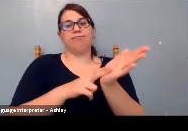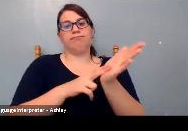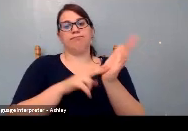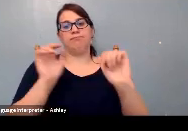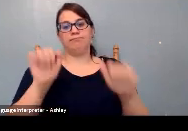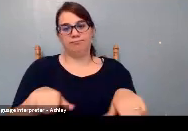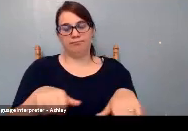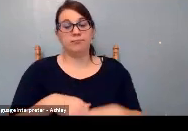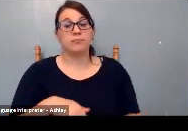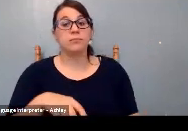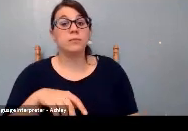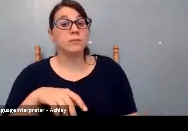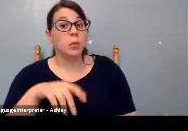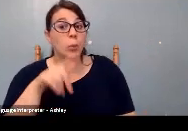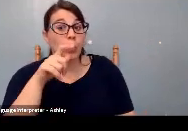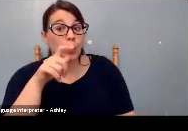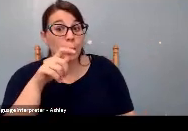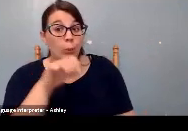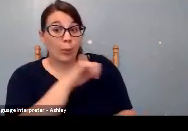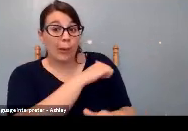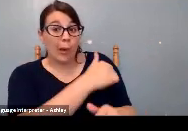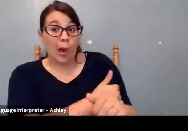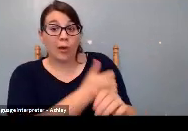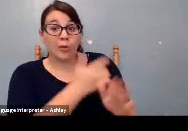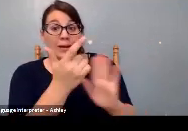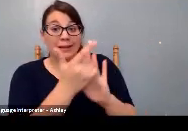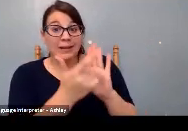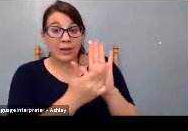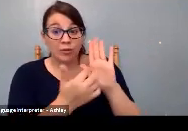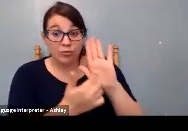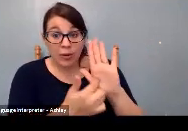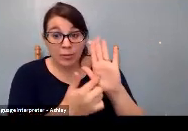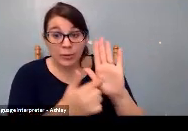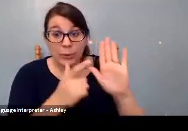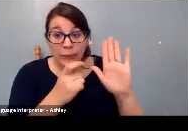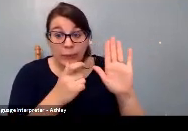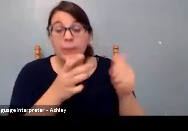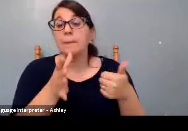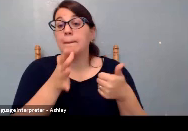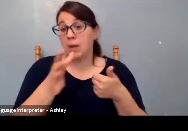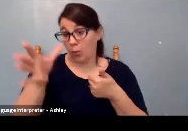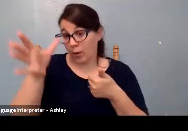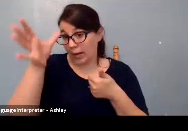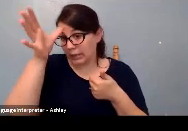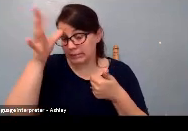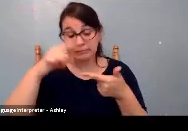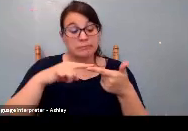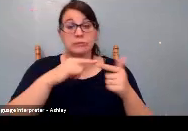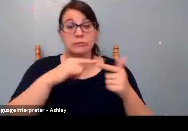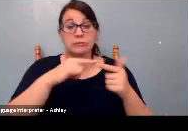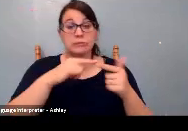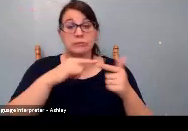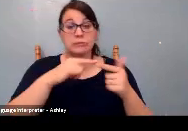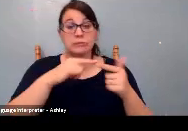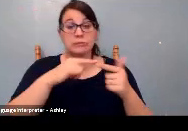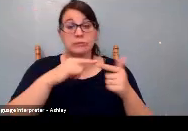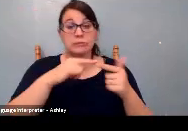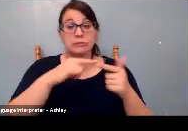representative is defined by law as one of the following: parent, a guardian or conservator, that's a